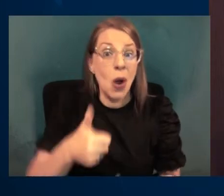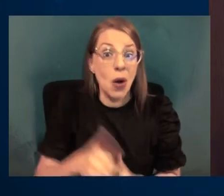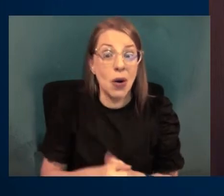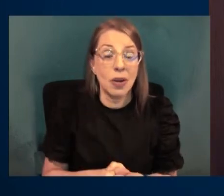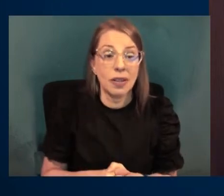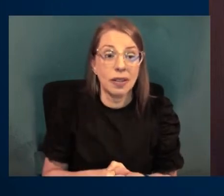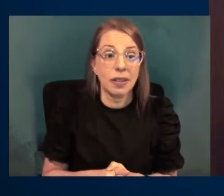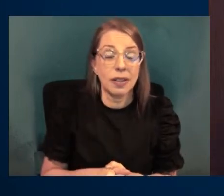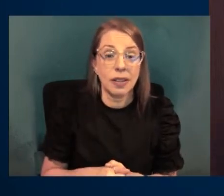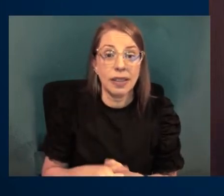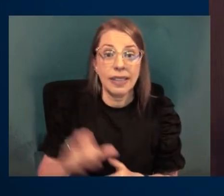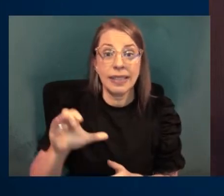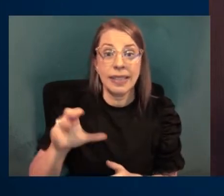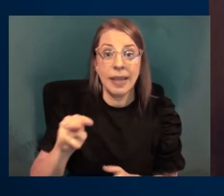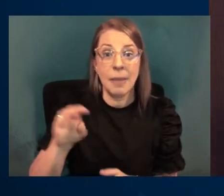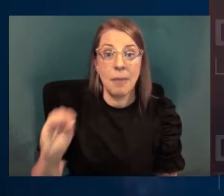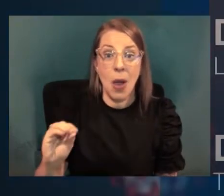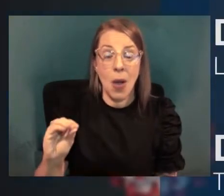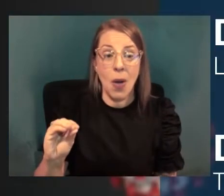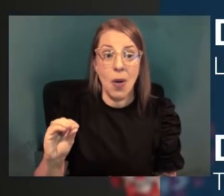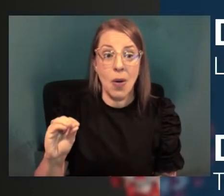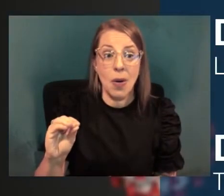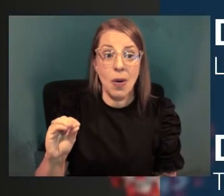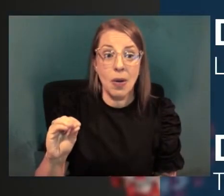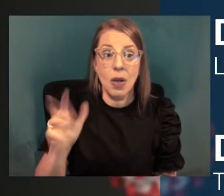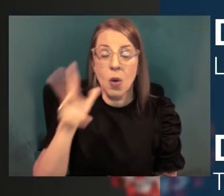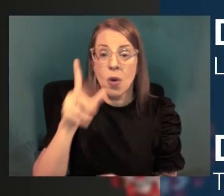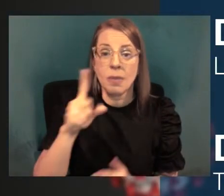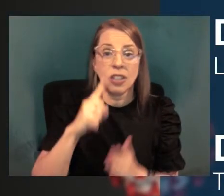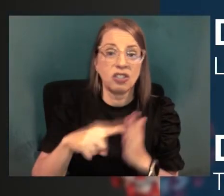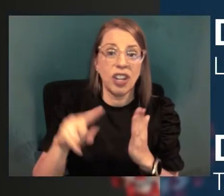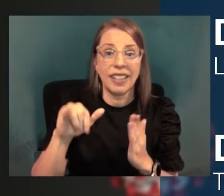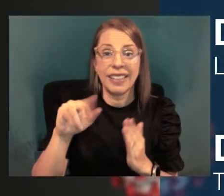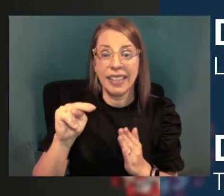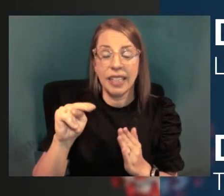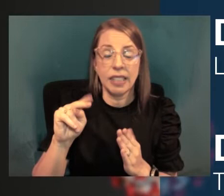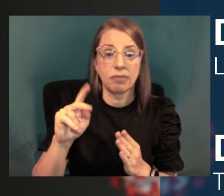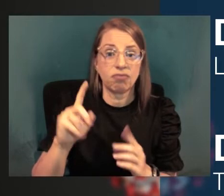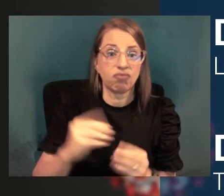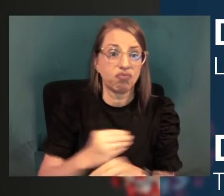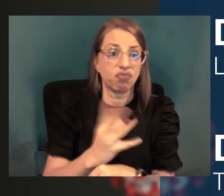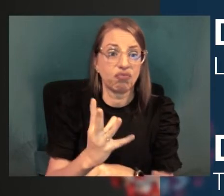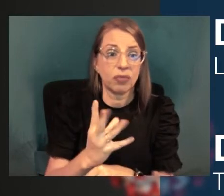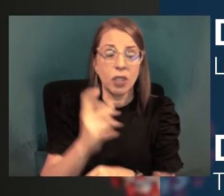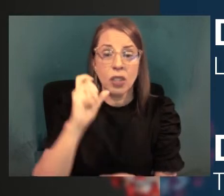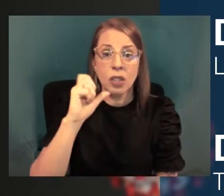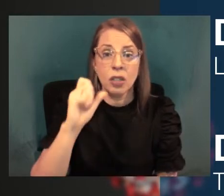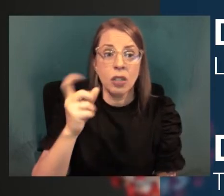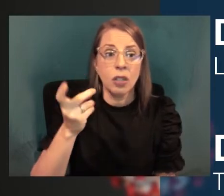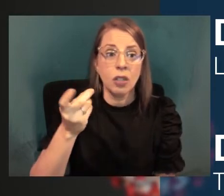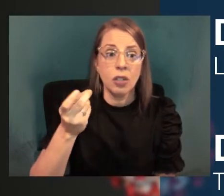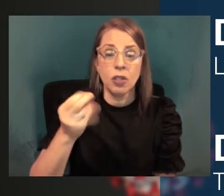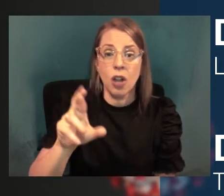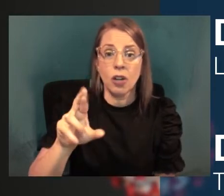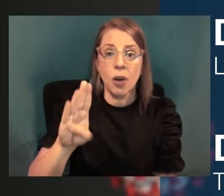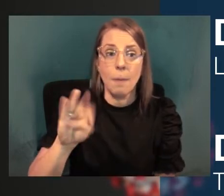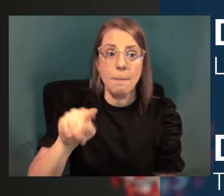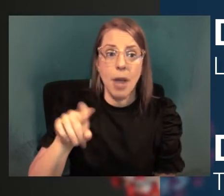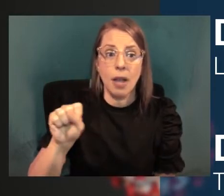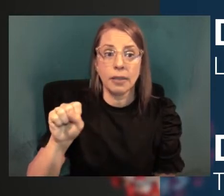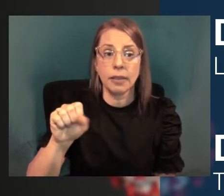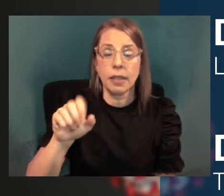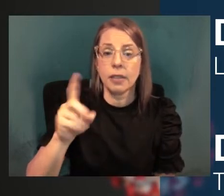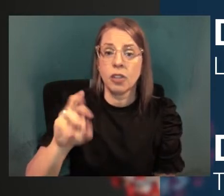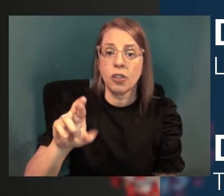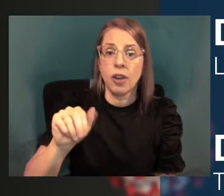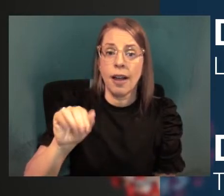medical officers. They've been checking in with us throughout this pandemic. And tomorrow, Dr. Larry Botts from Advent Health, Dr. Raghu Adega from Liberty Health, and Dr. Mark